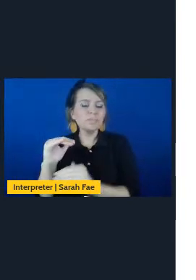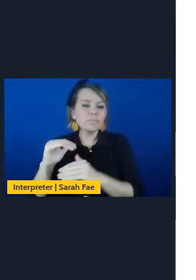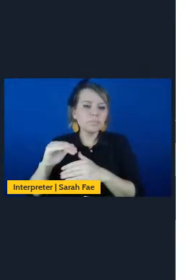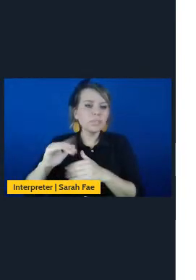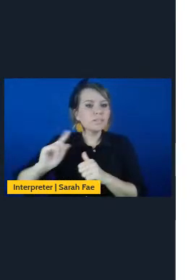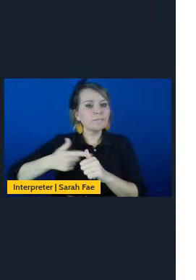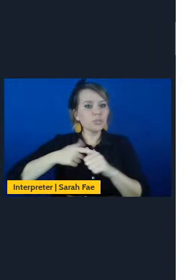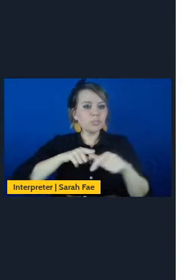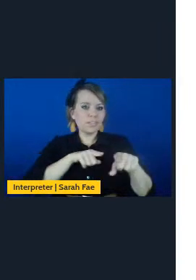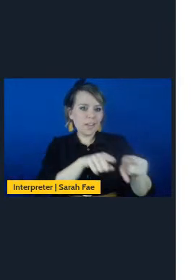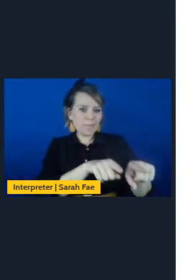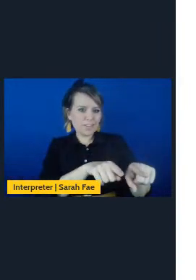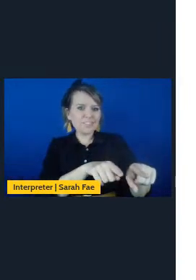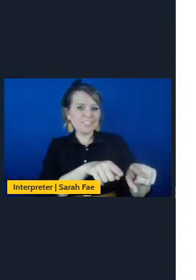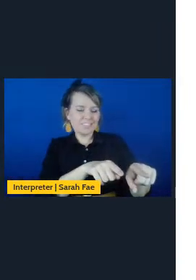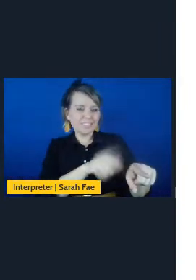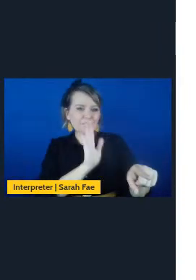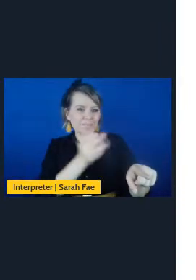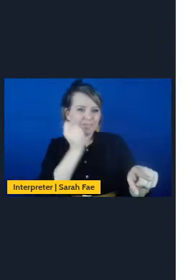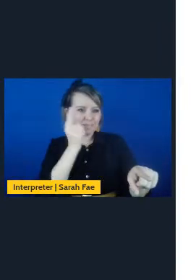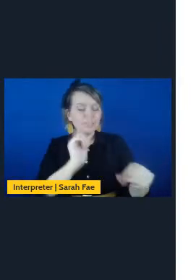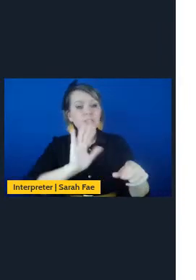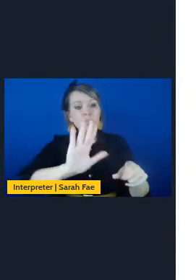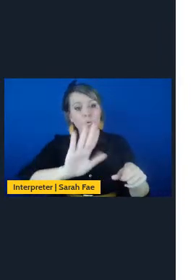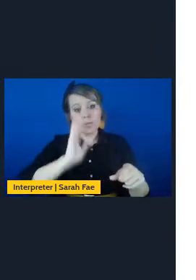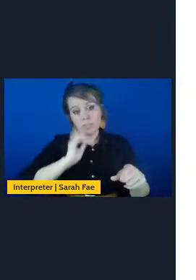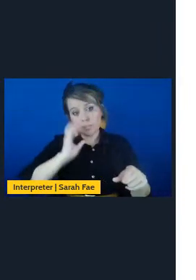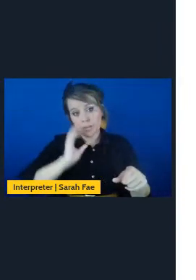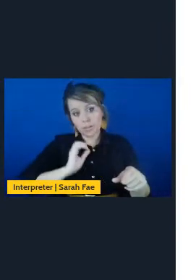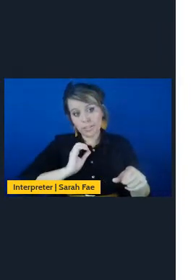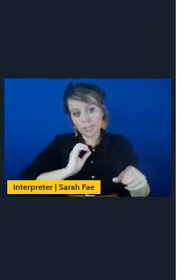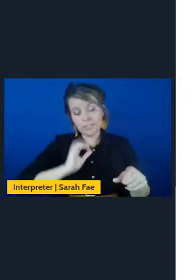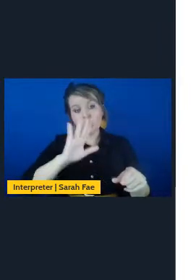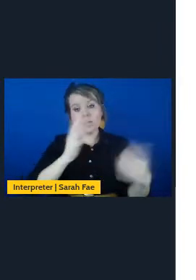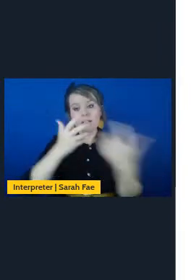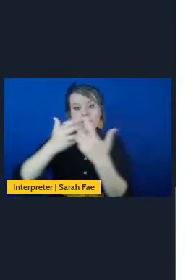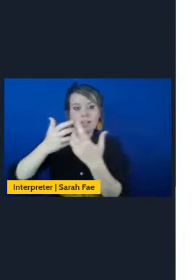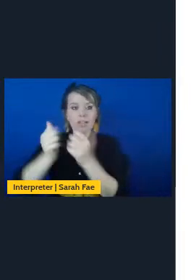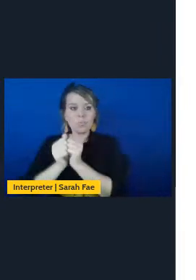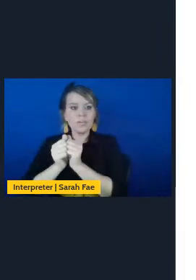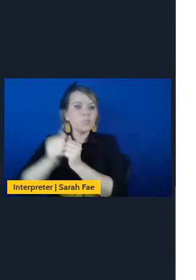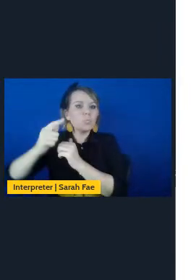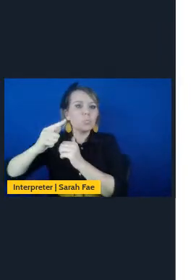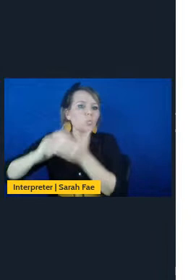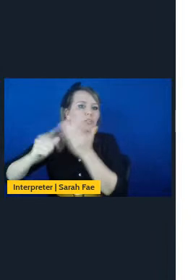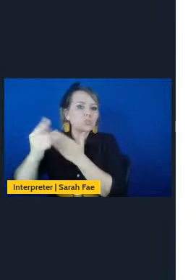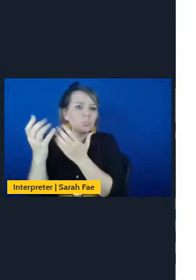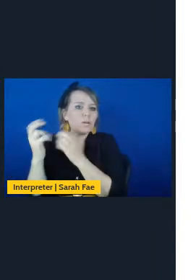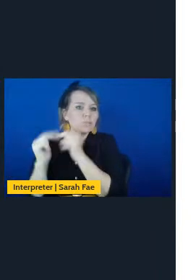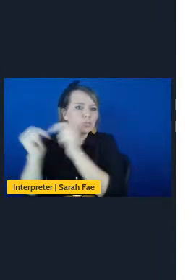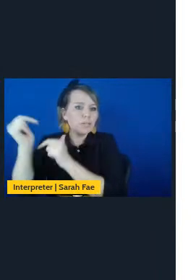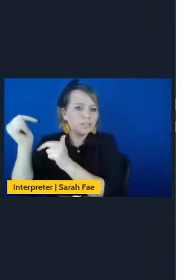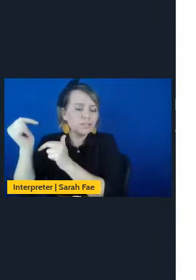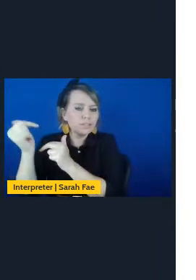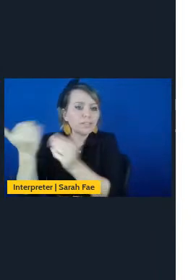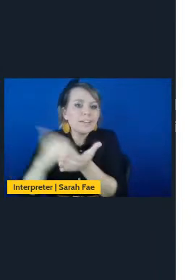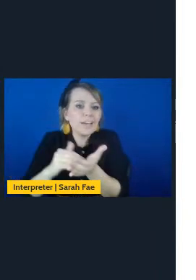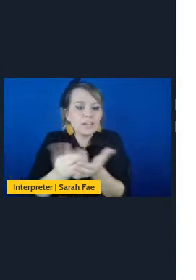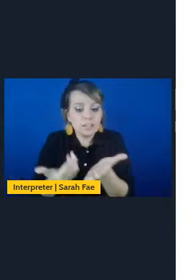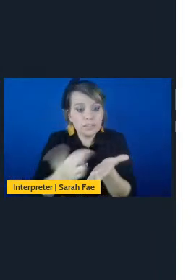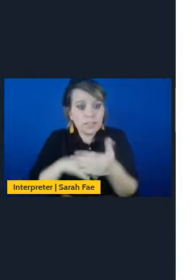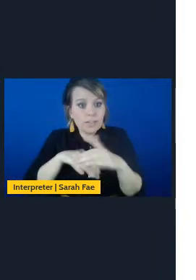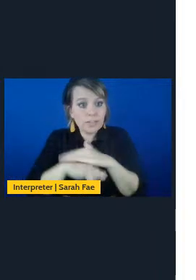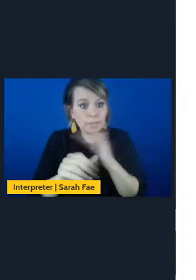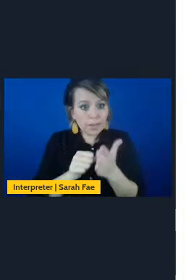You understand how your experience aligns with the architecture you want to build. Again, this sign in, sign up page and